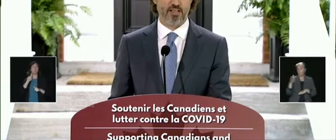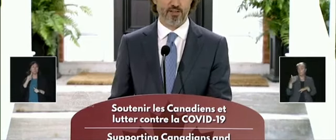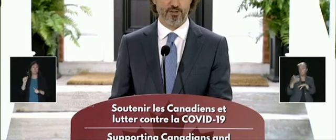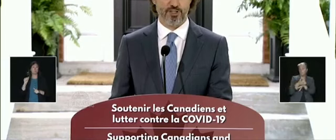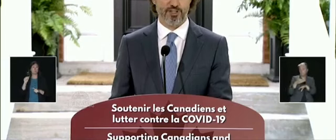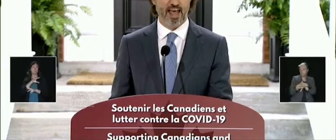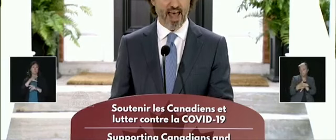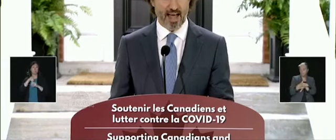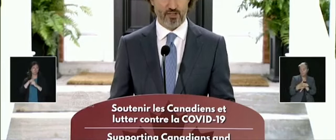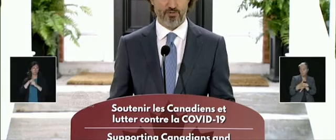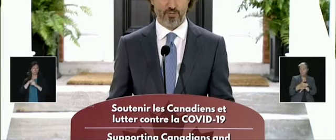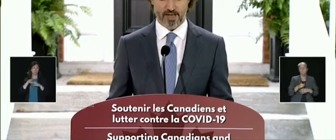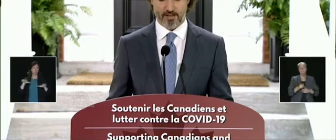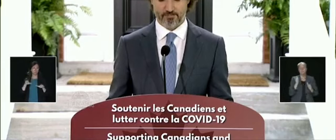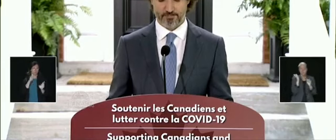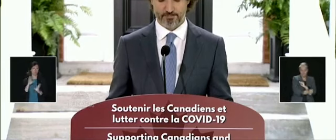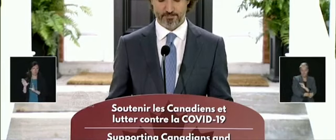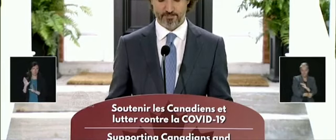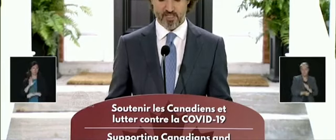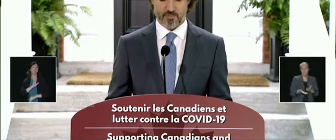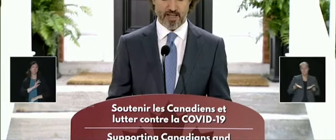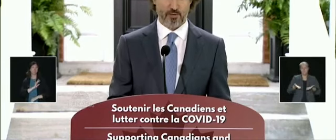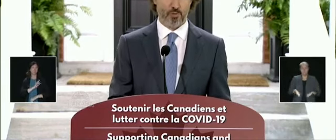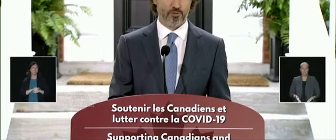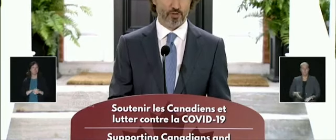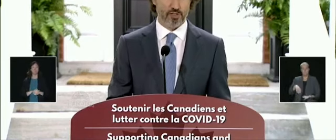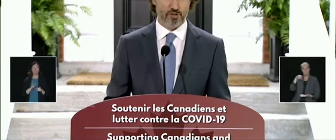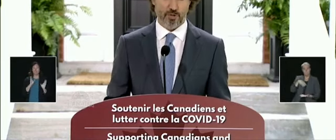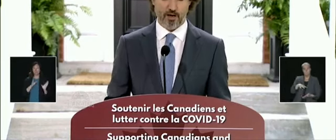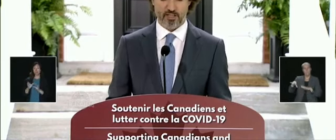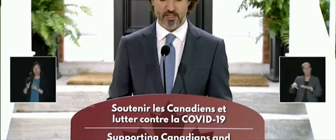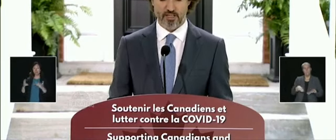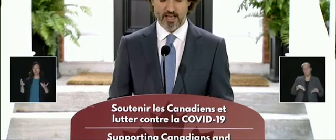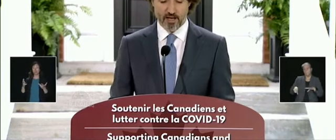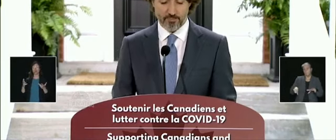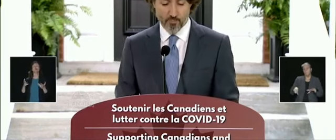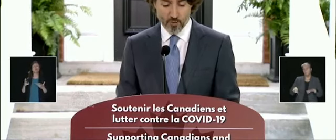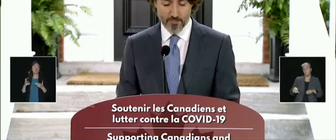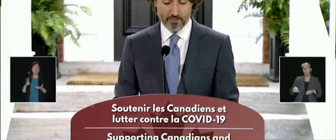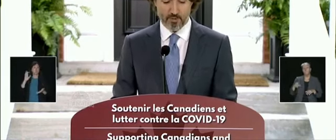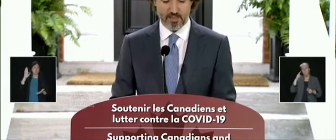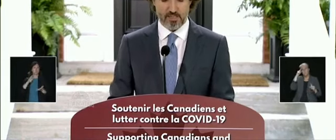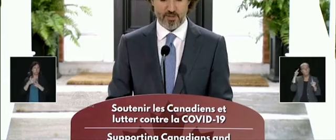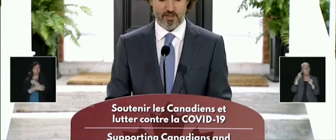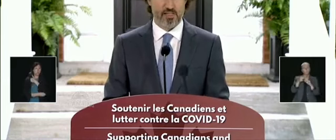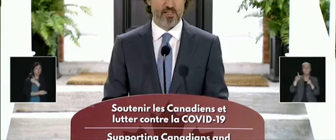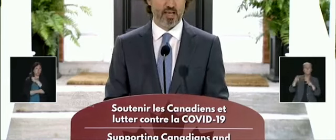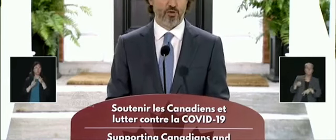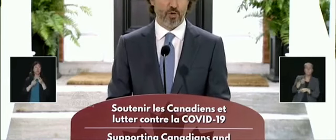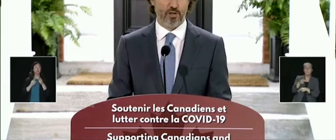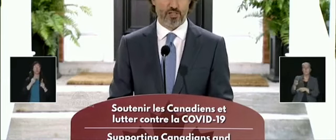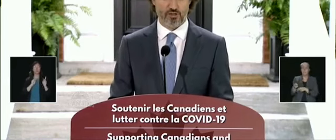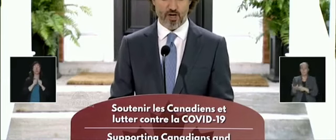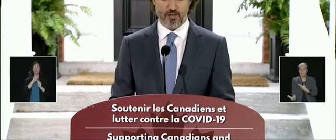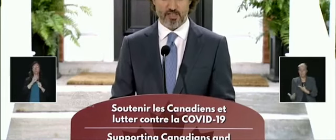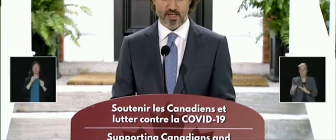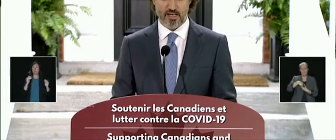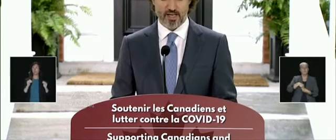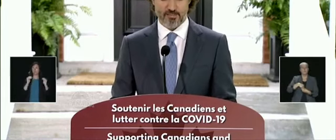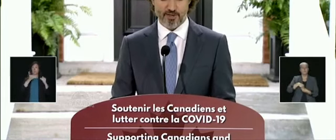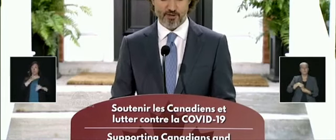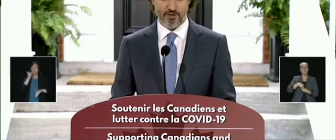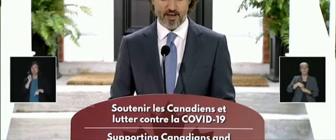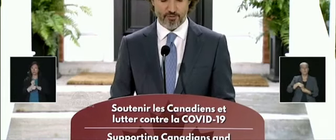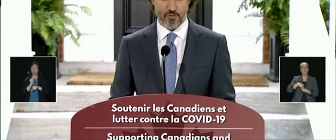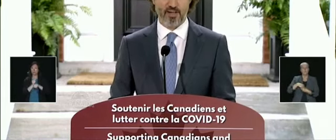Disability Inclusion Action Plan. This plan will reduce poverty, help more people with disabilities get quality jobs,